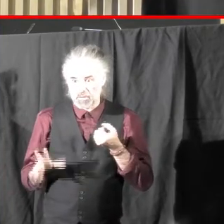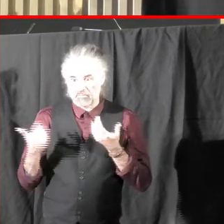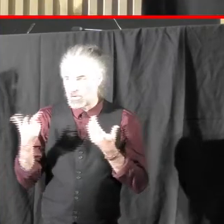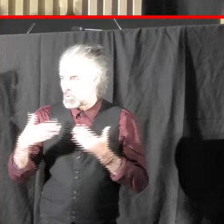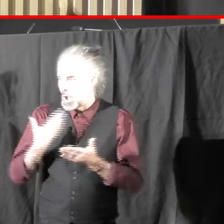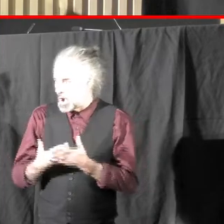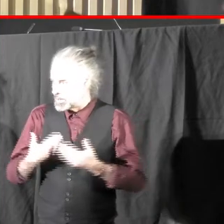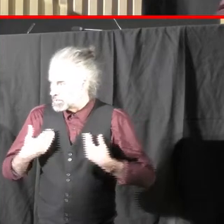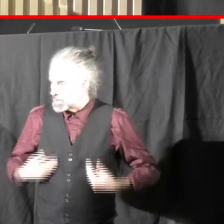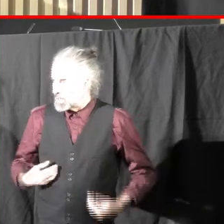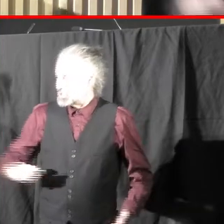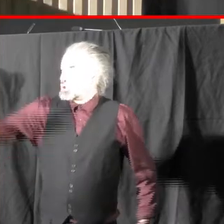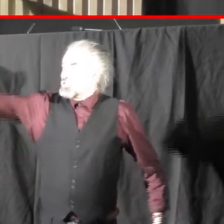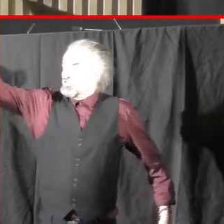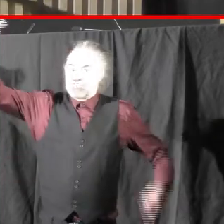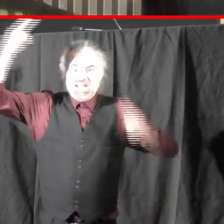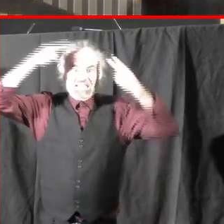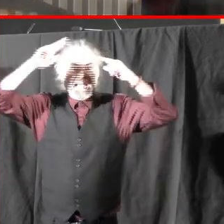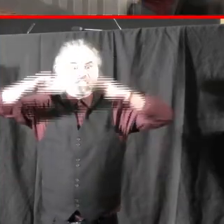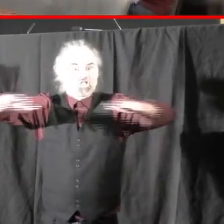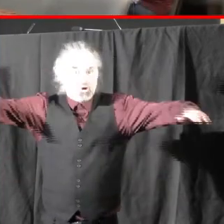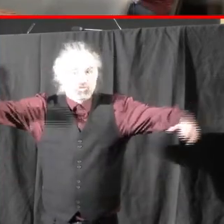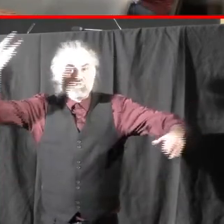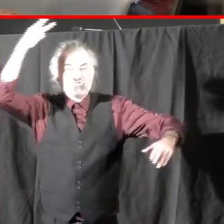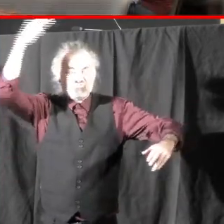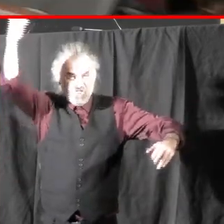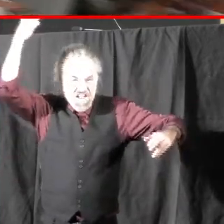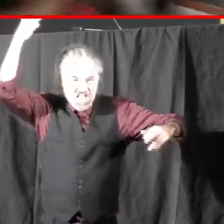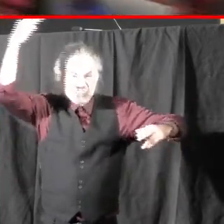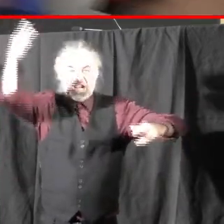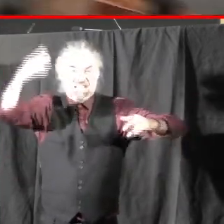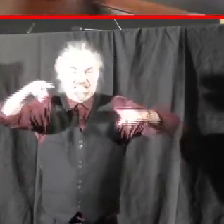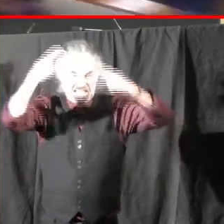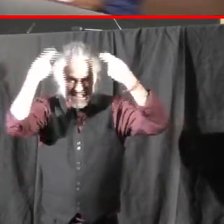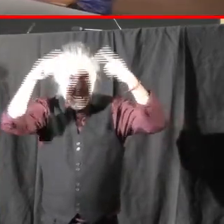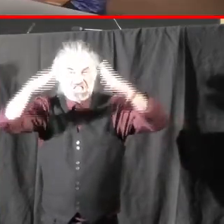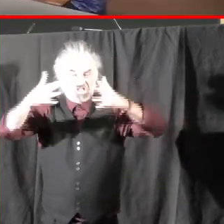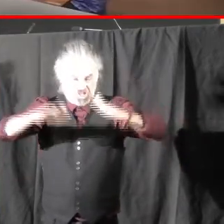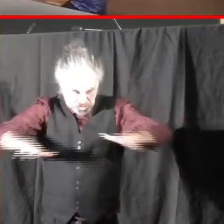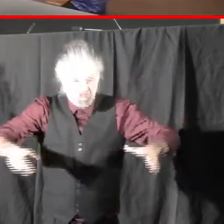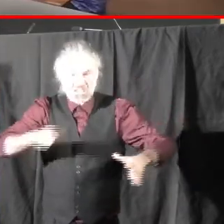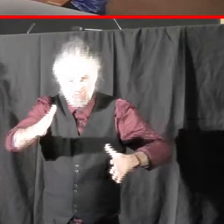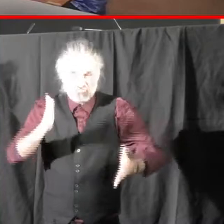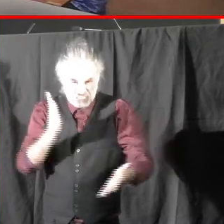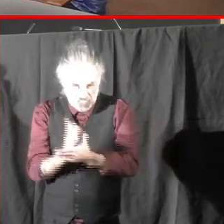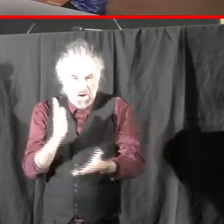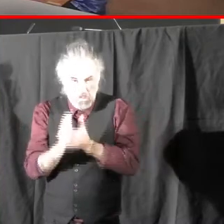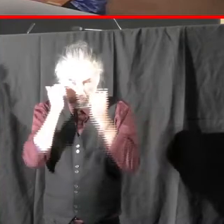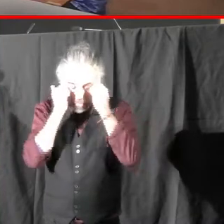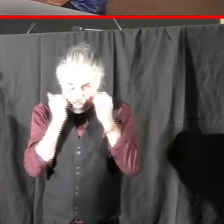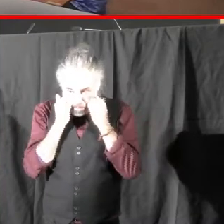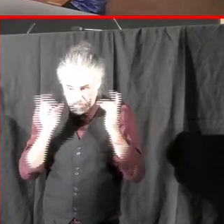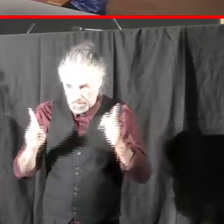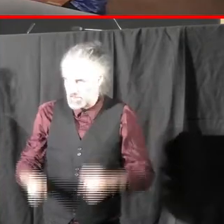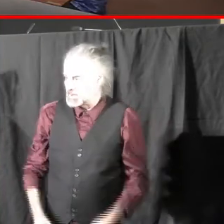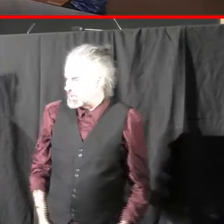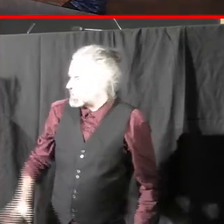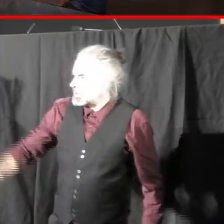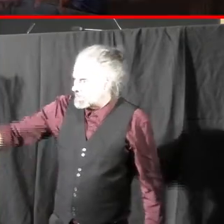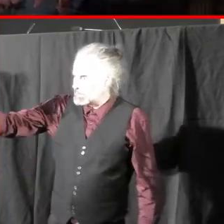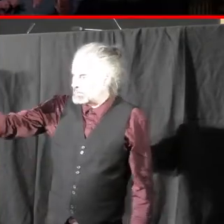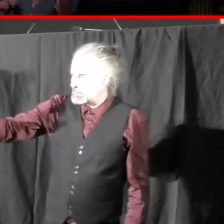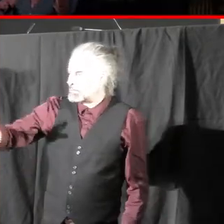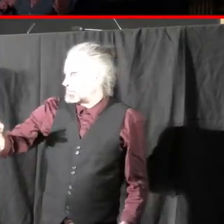Three dead kids! Not been. Three dead kids, how specific do you want to be? Absolutely. So which is why it's in the adverse